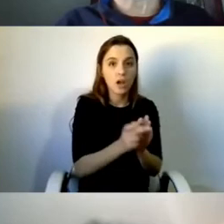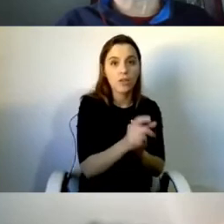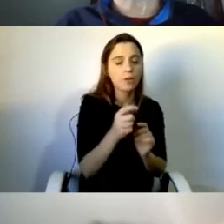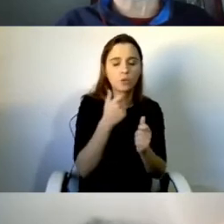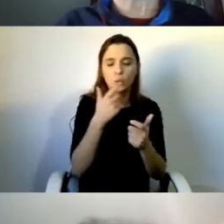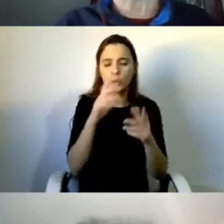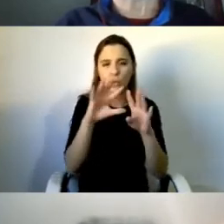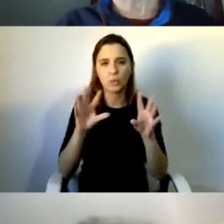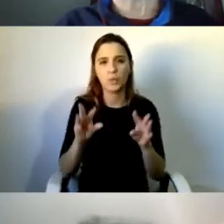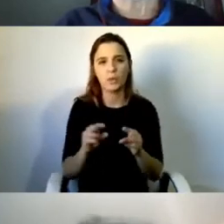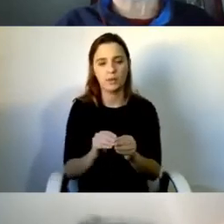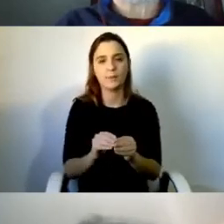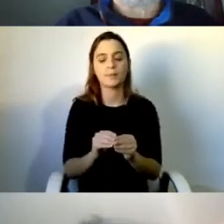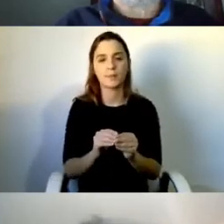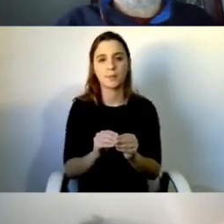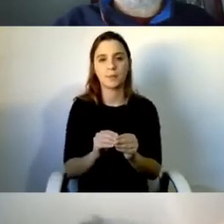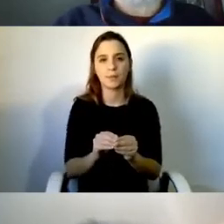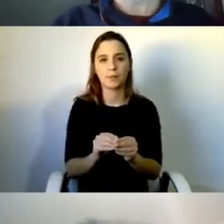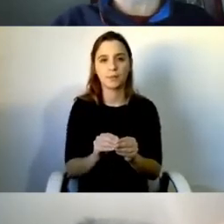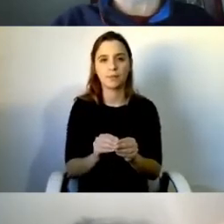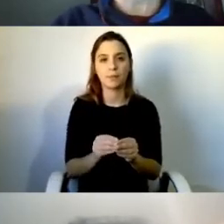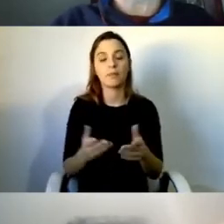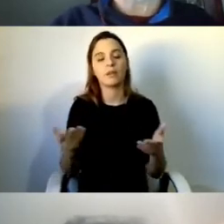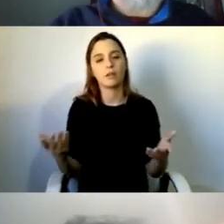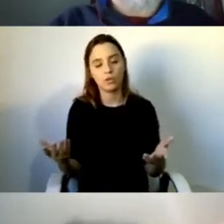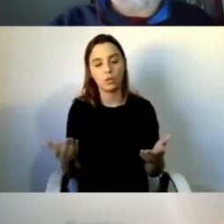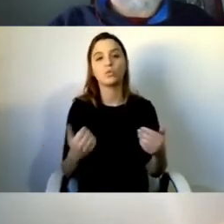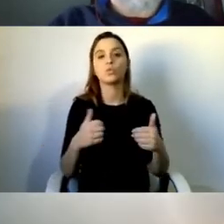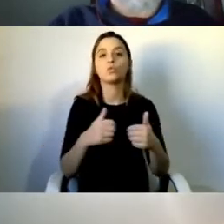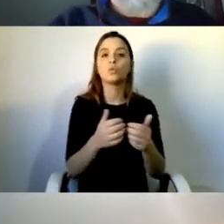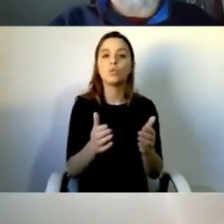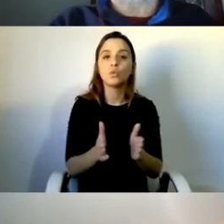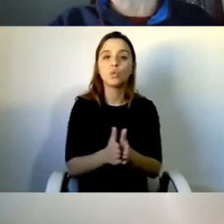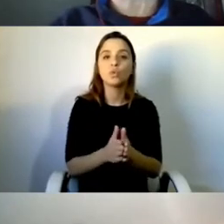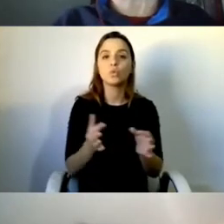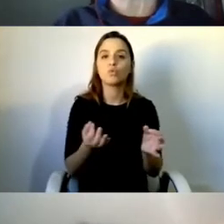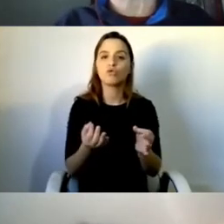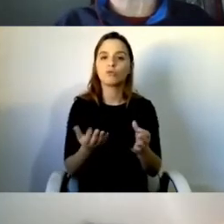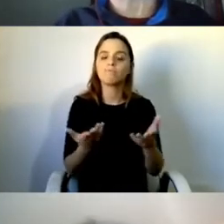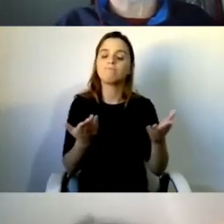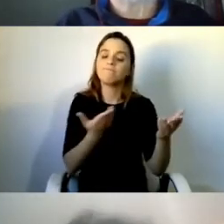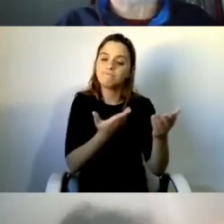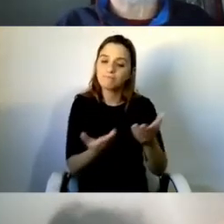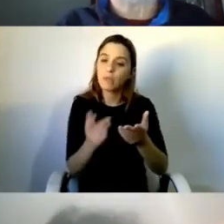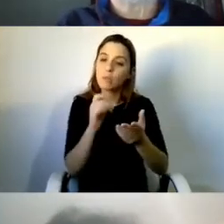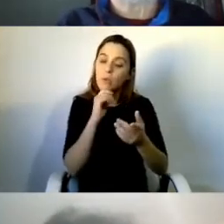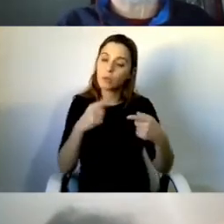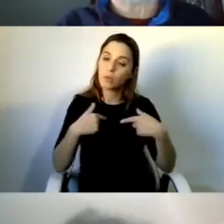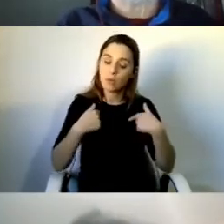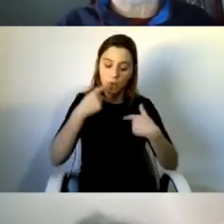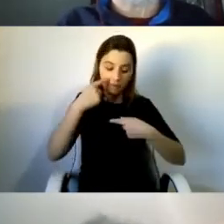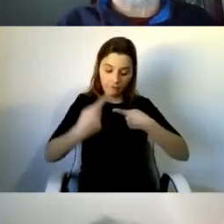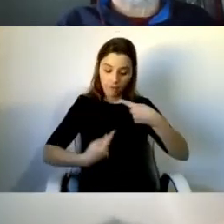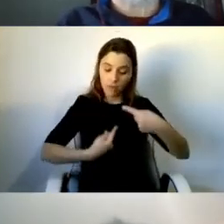everyone was invited to do assessment of needs and negotiate